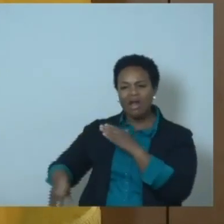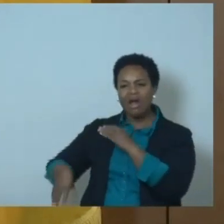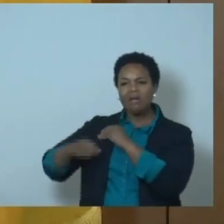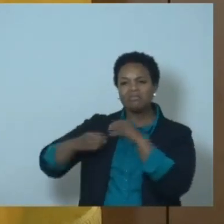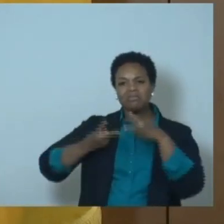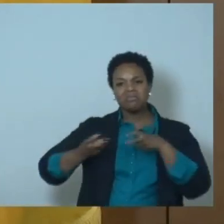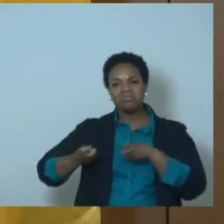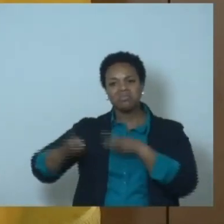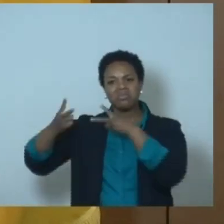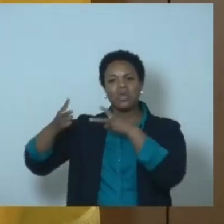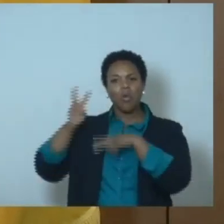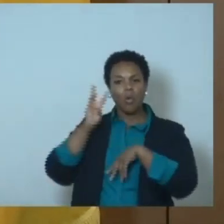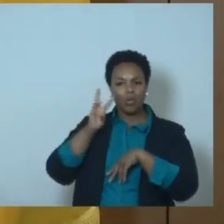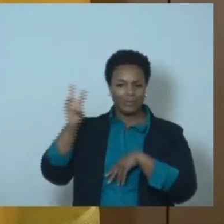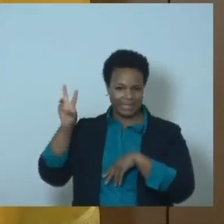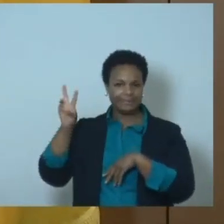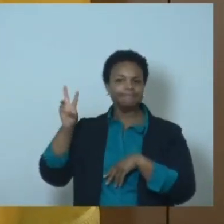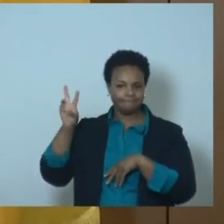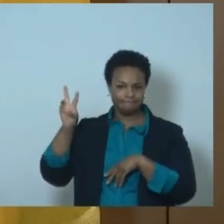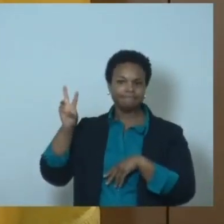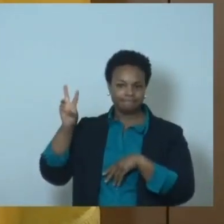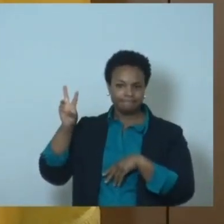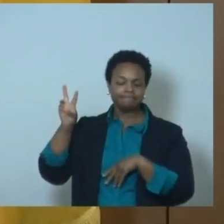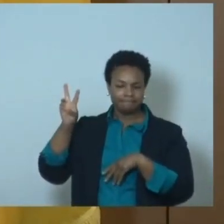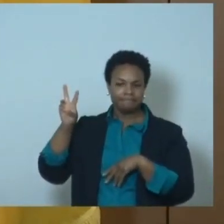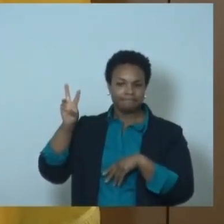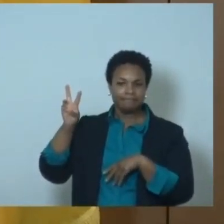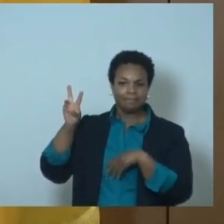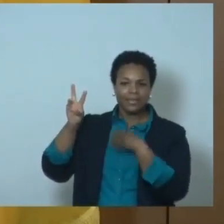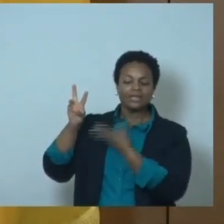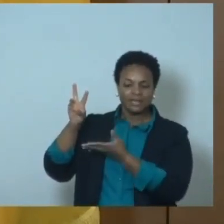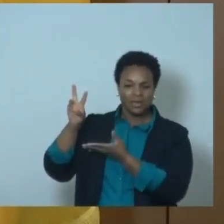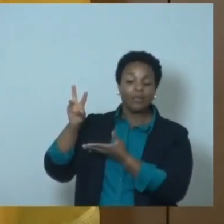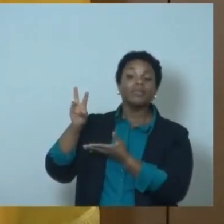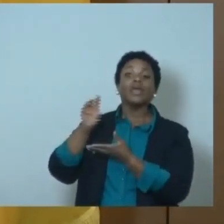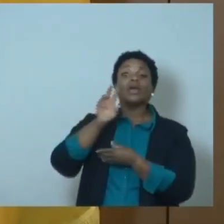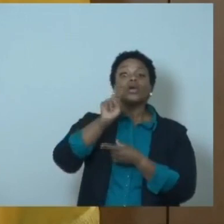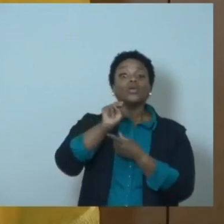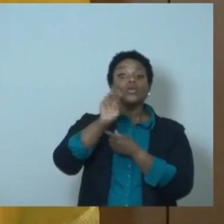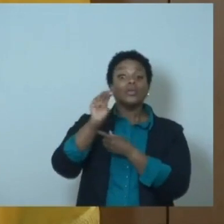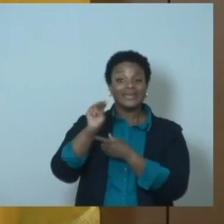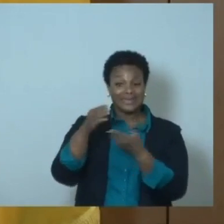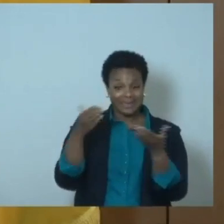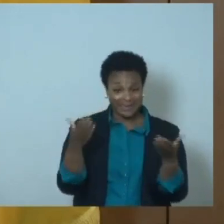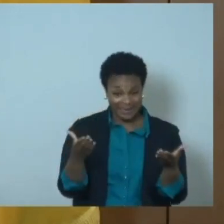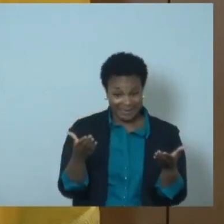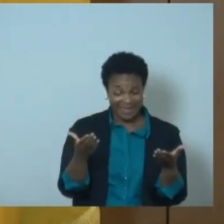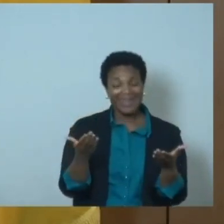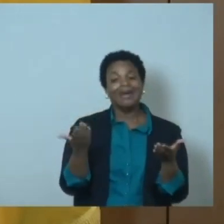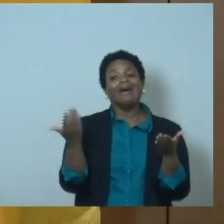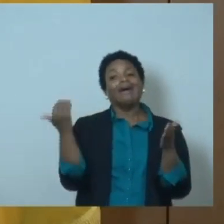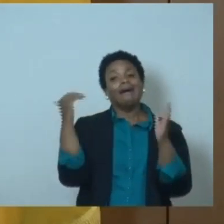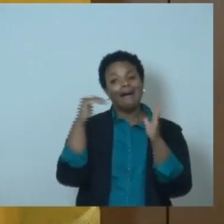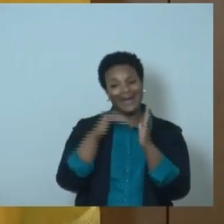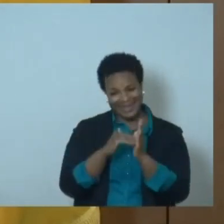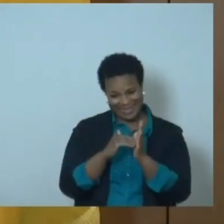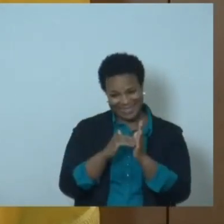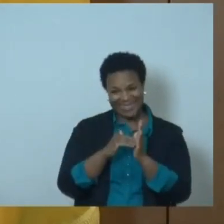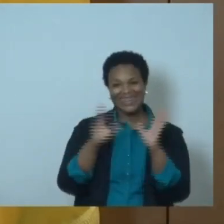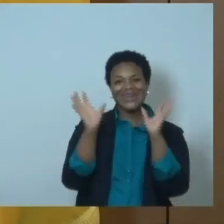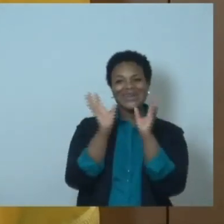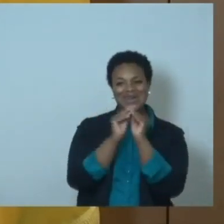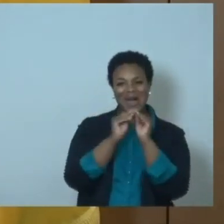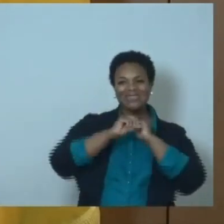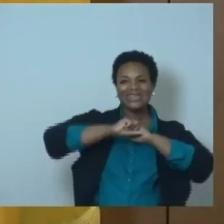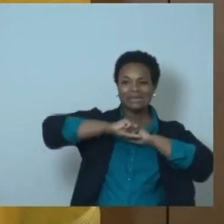are useful to everyone who's helping us get the message out. So New Mexicans, another long conference. I hope you don't mind. Doing